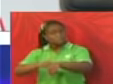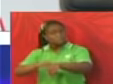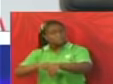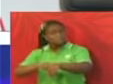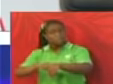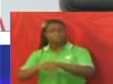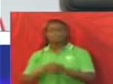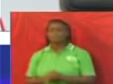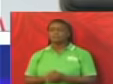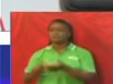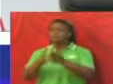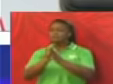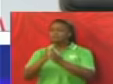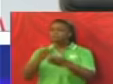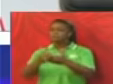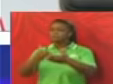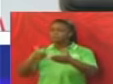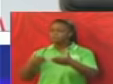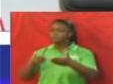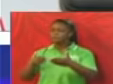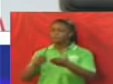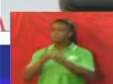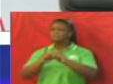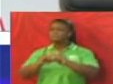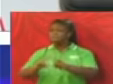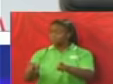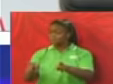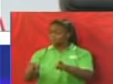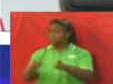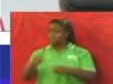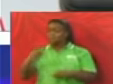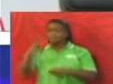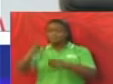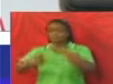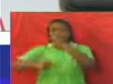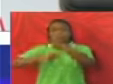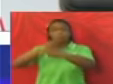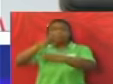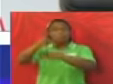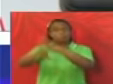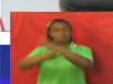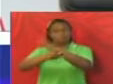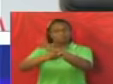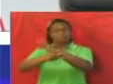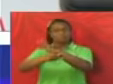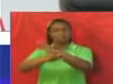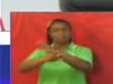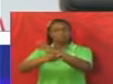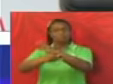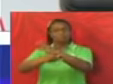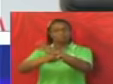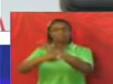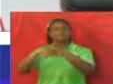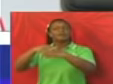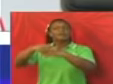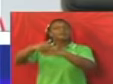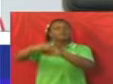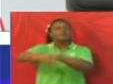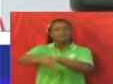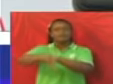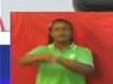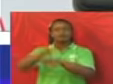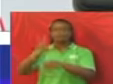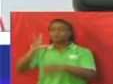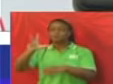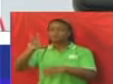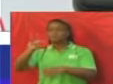start because worldwide there are, as I said before, over 250,000 women who have successfully